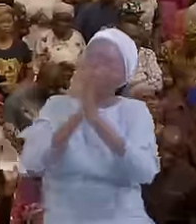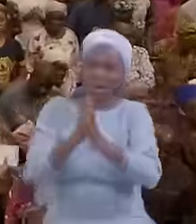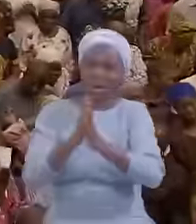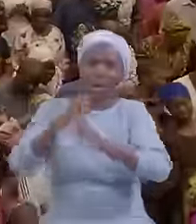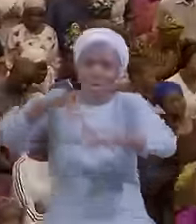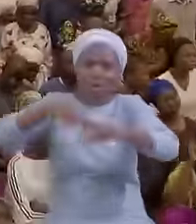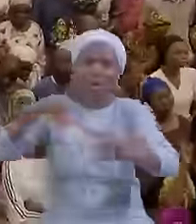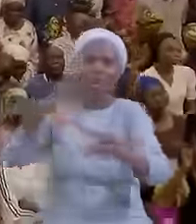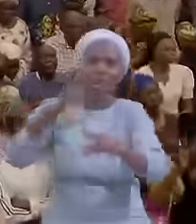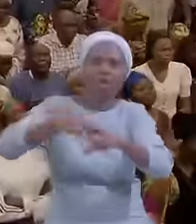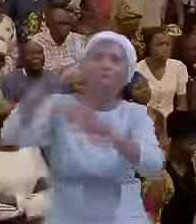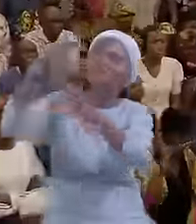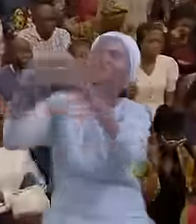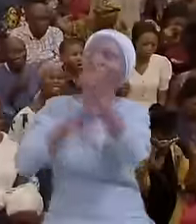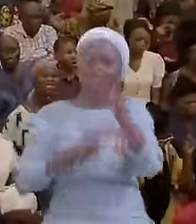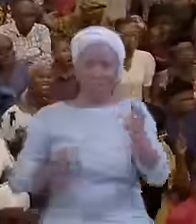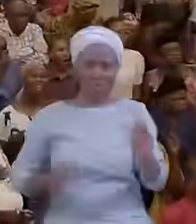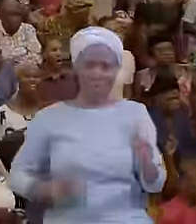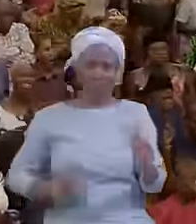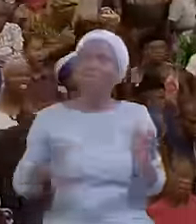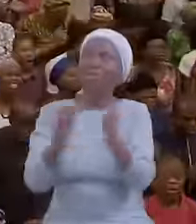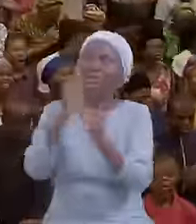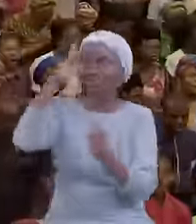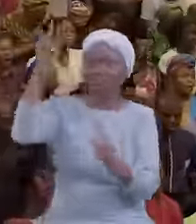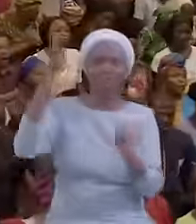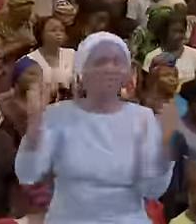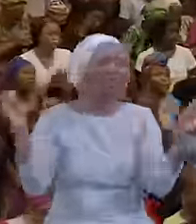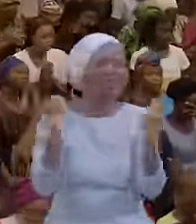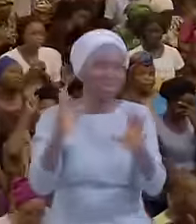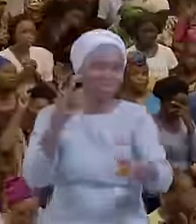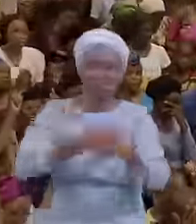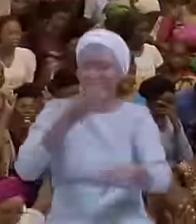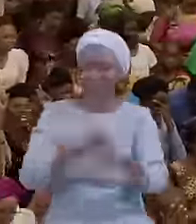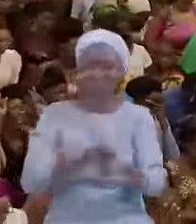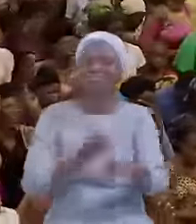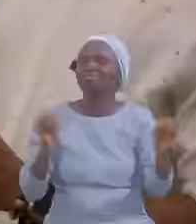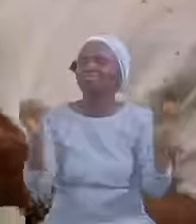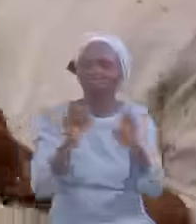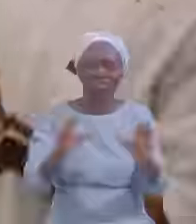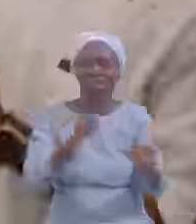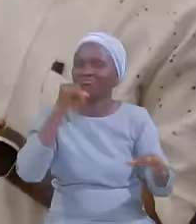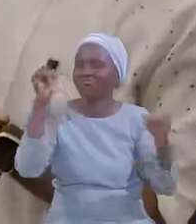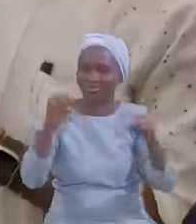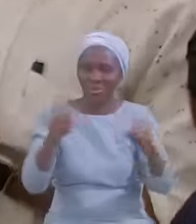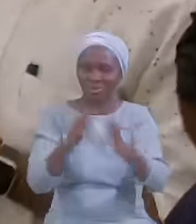Lord with him. Nothing shall be impossible.